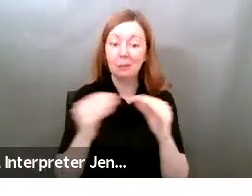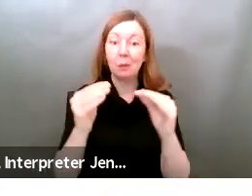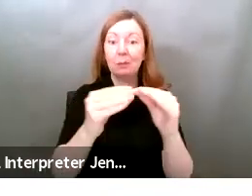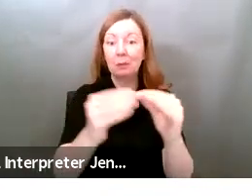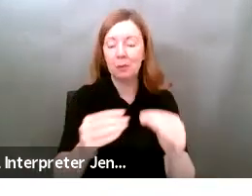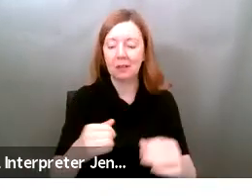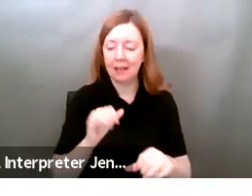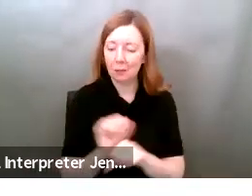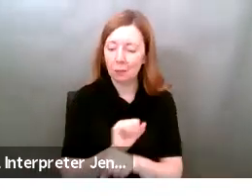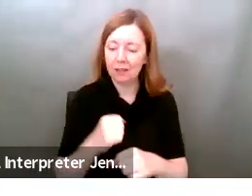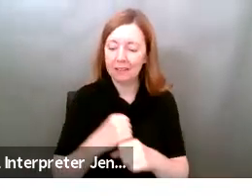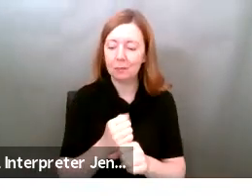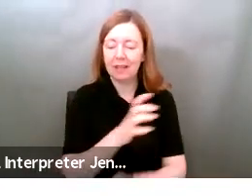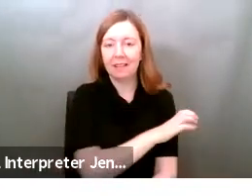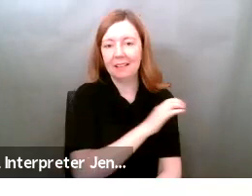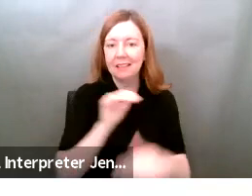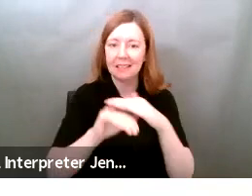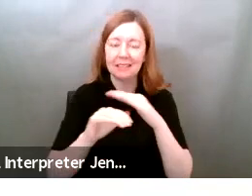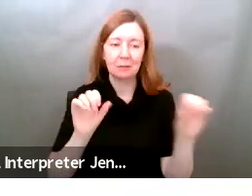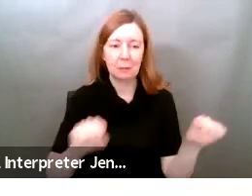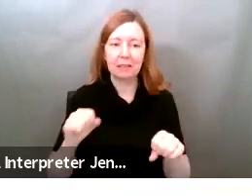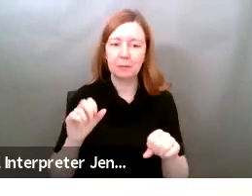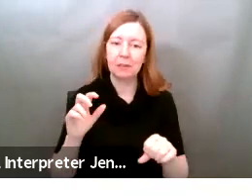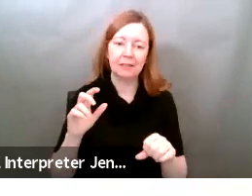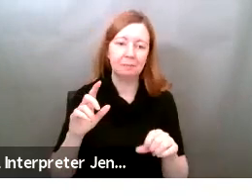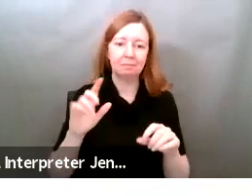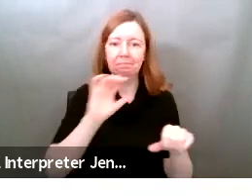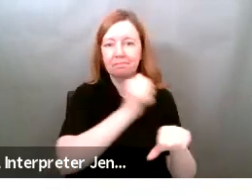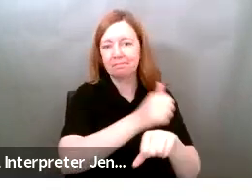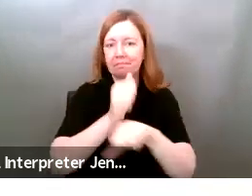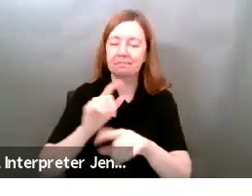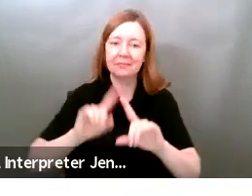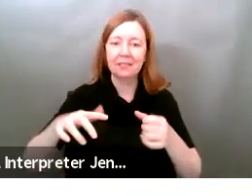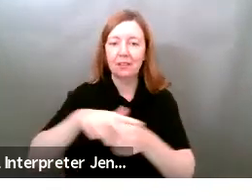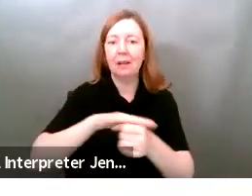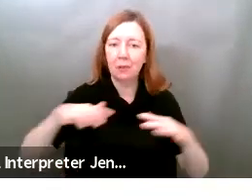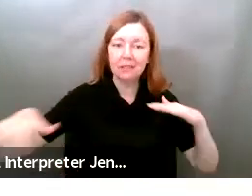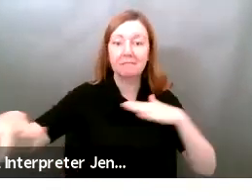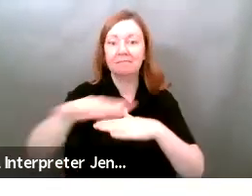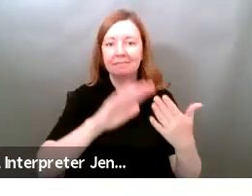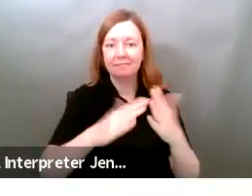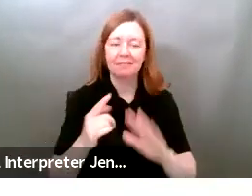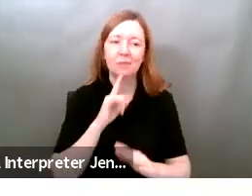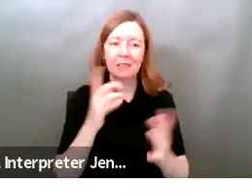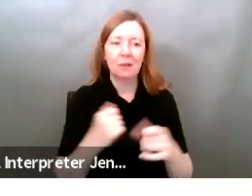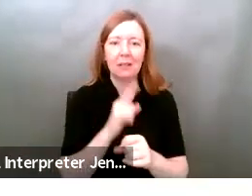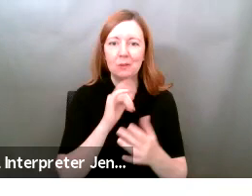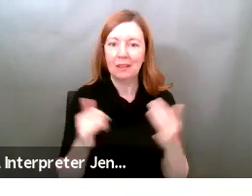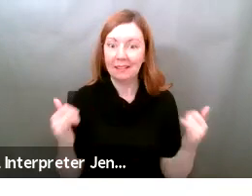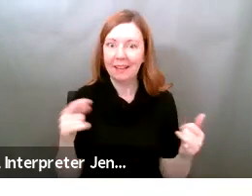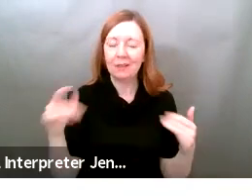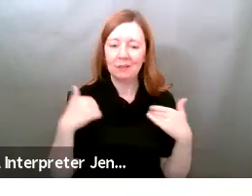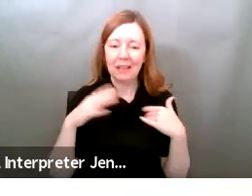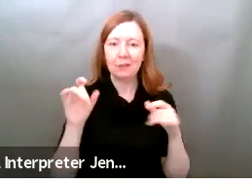to make clinics as accessible as possible by putting them in different neighborhoods across the city. So we really want to make sure that now that you've had